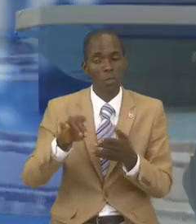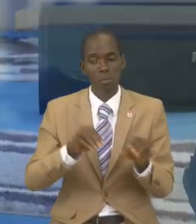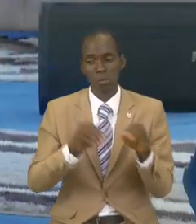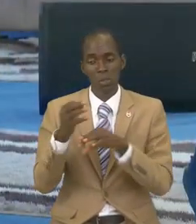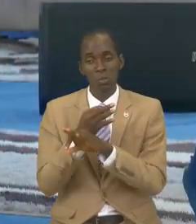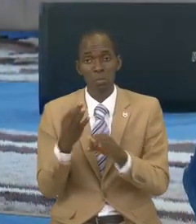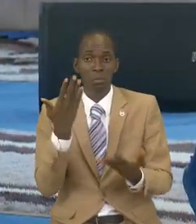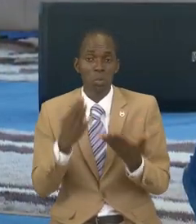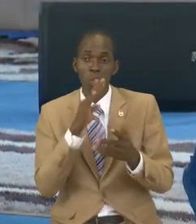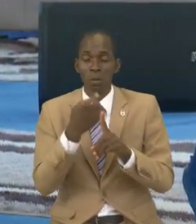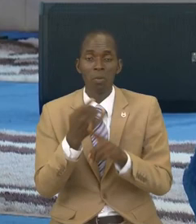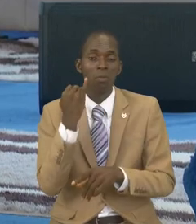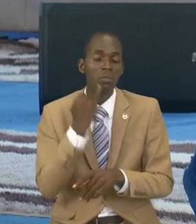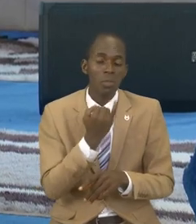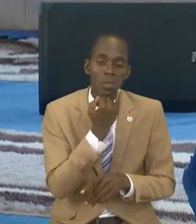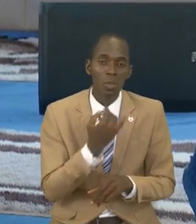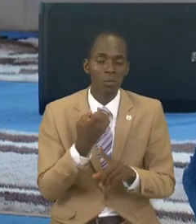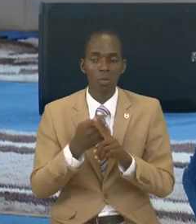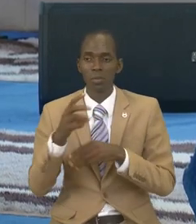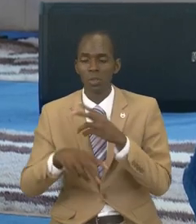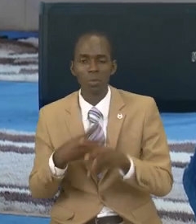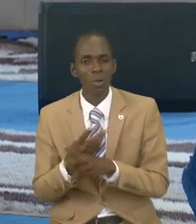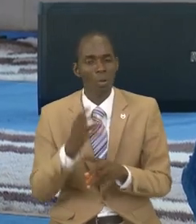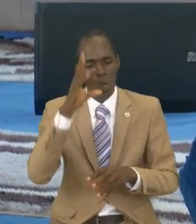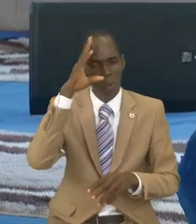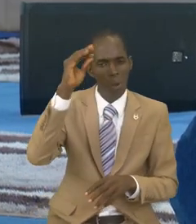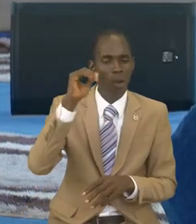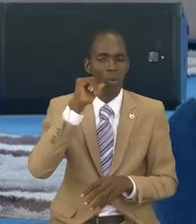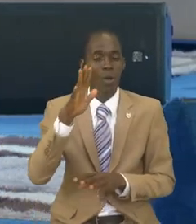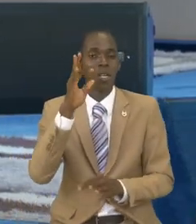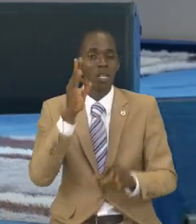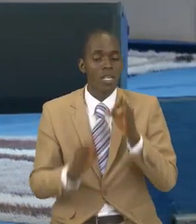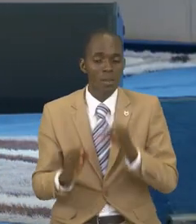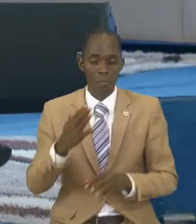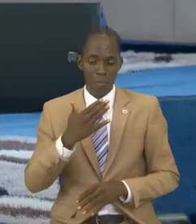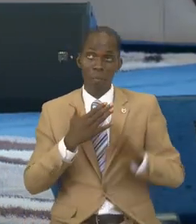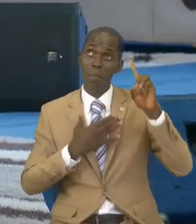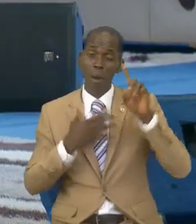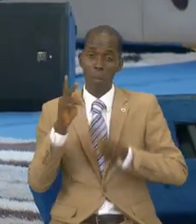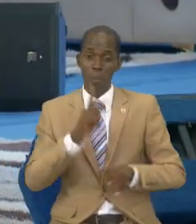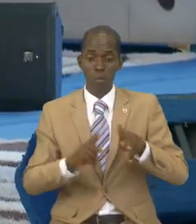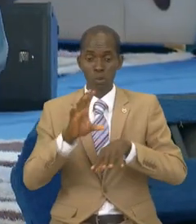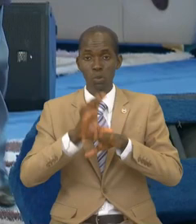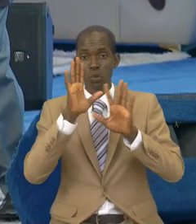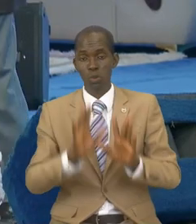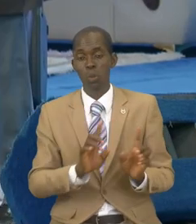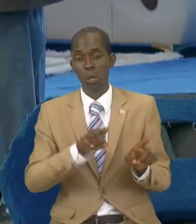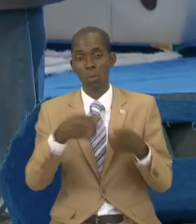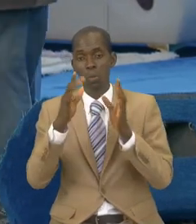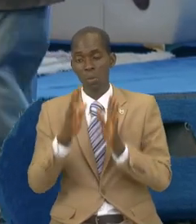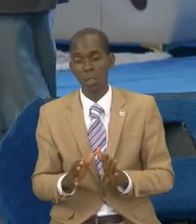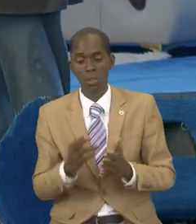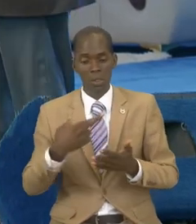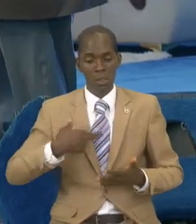or a Gentile, you're a man, you're a woman, if my people, church goers, if my people, religious people, which